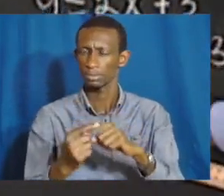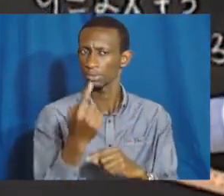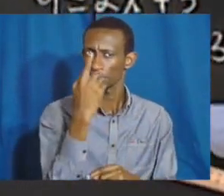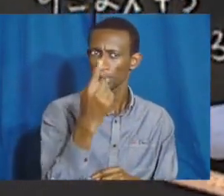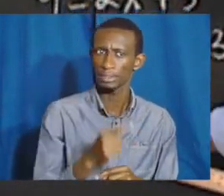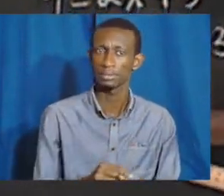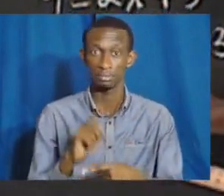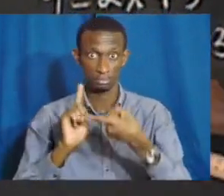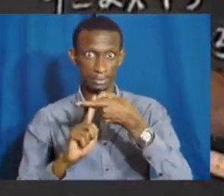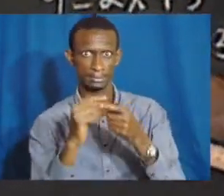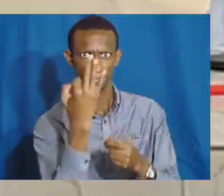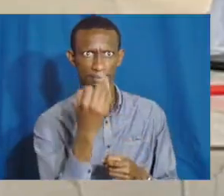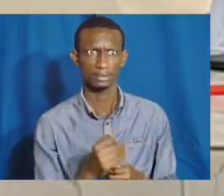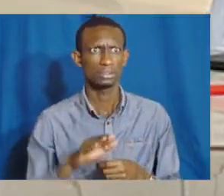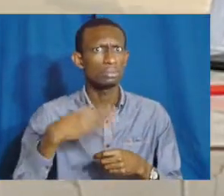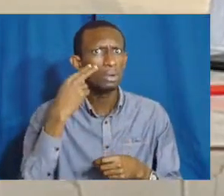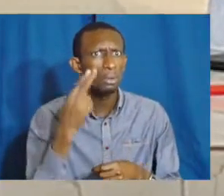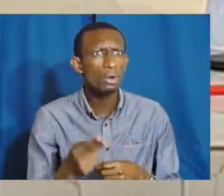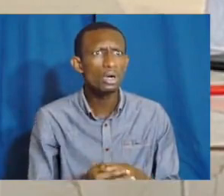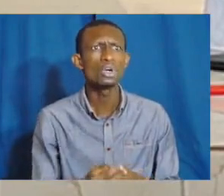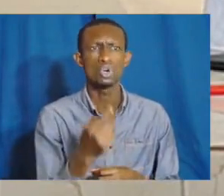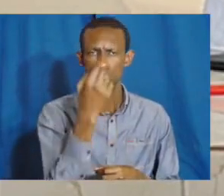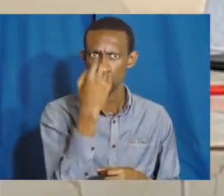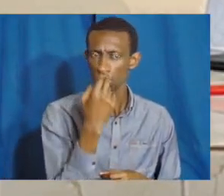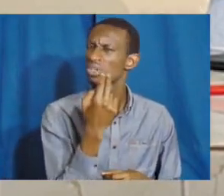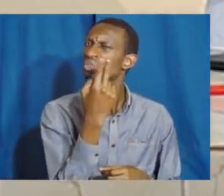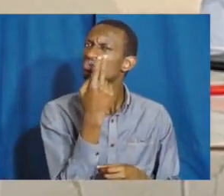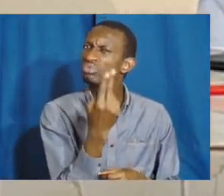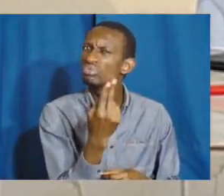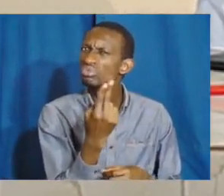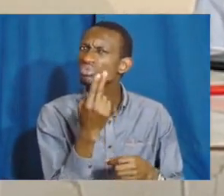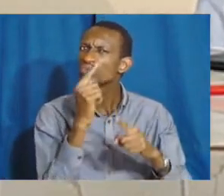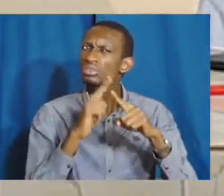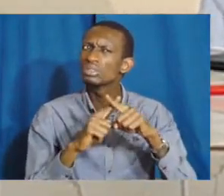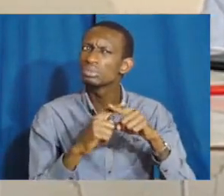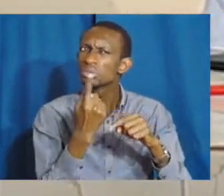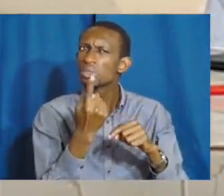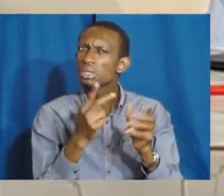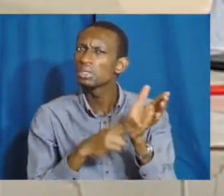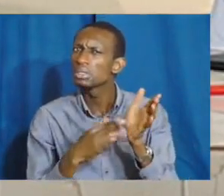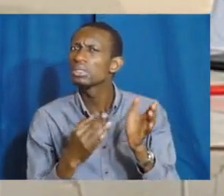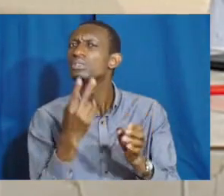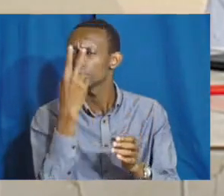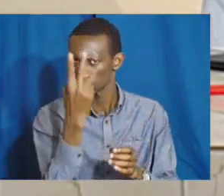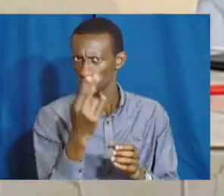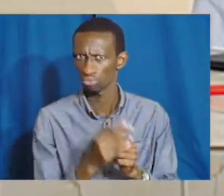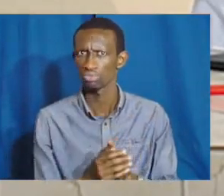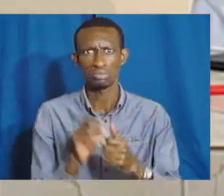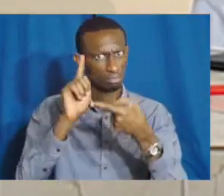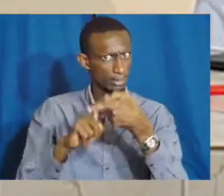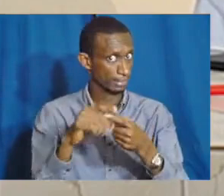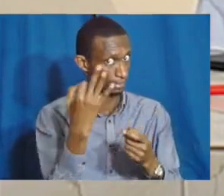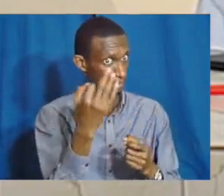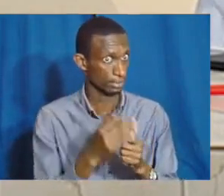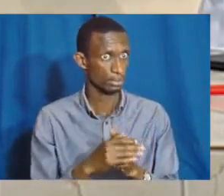3. We will get 2 times 1 equals 2 plus 3. And I